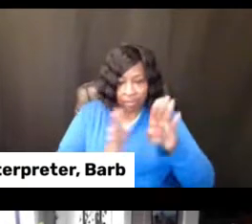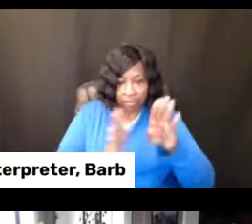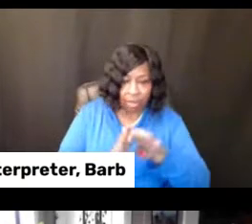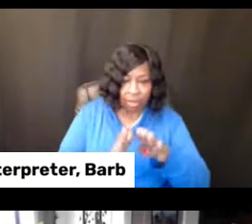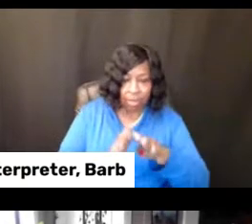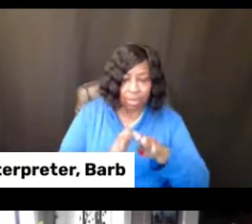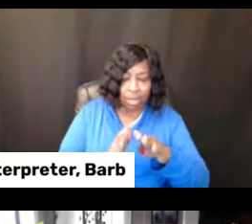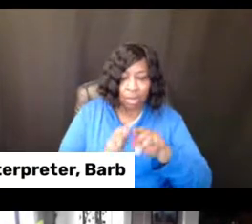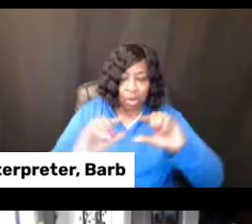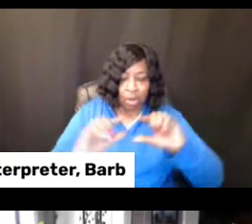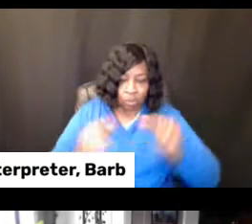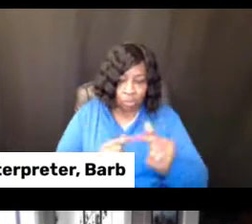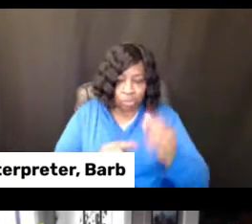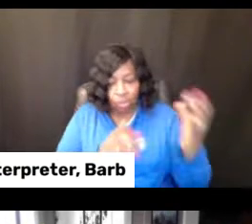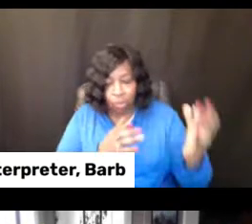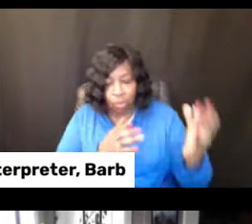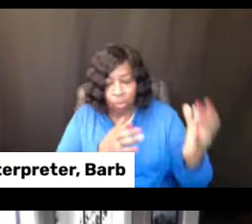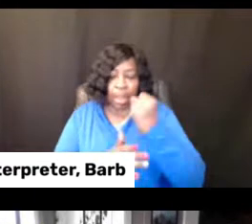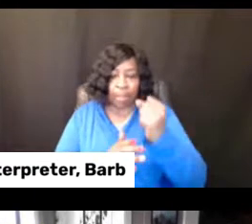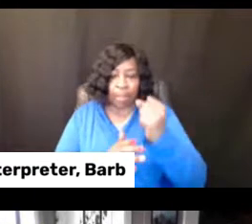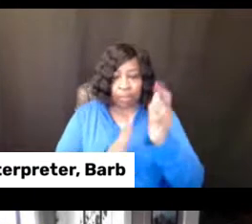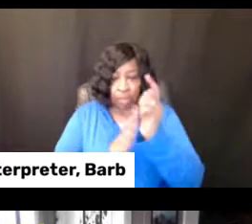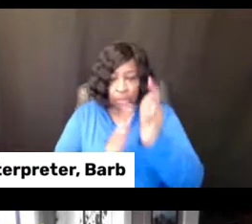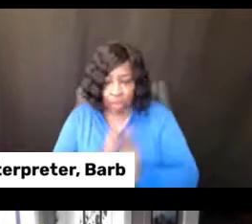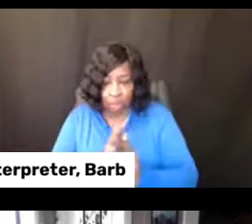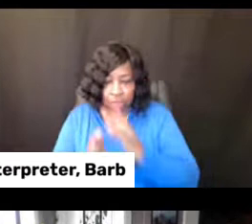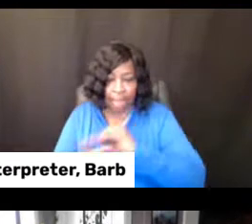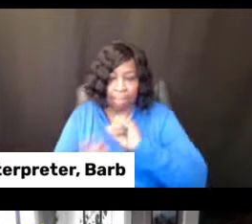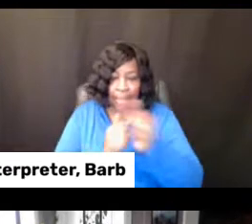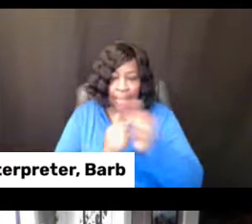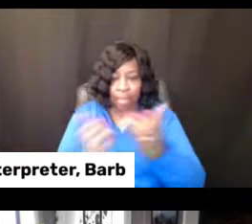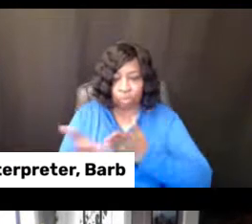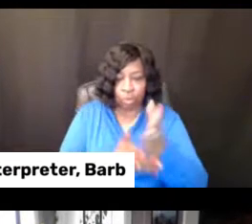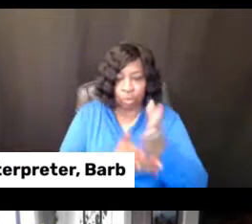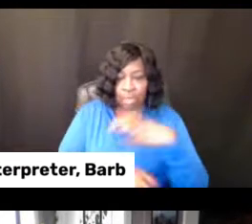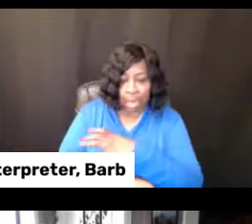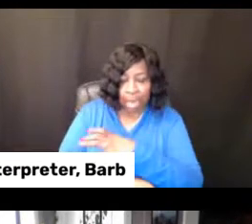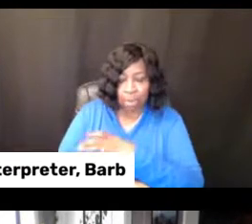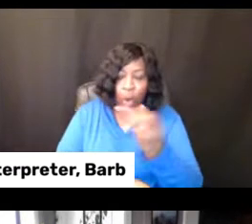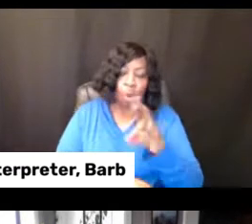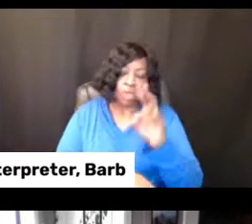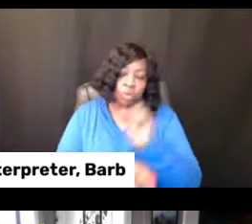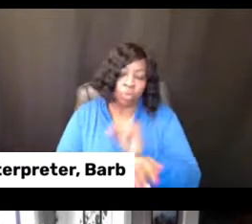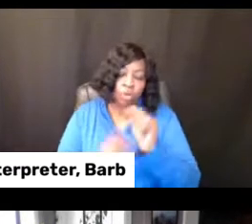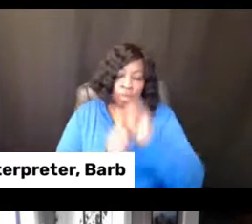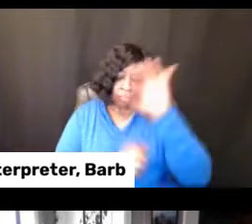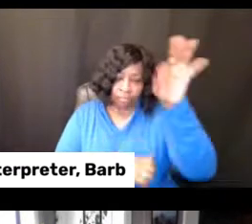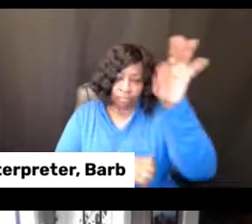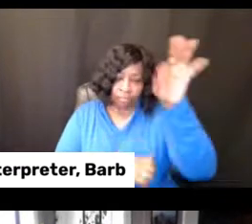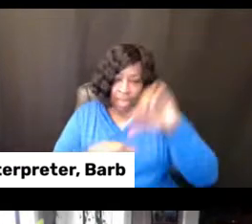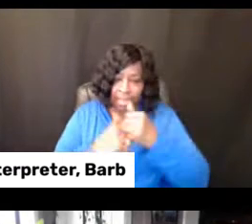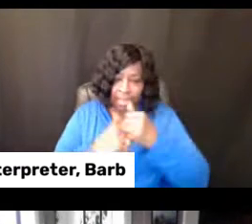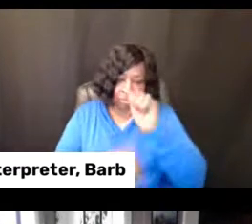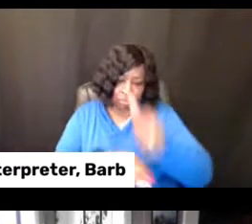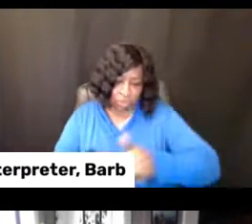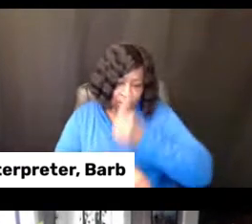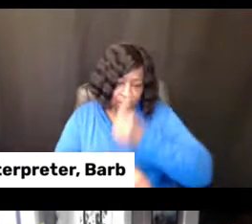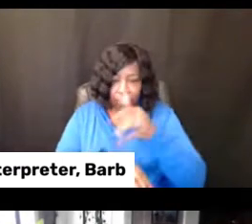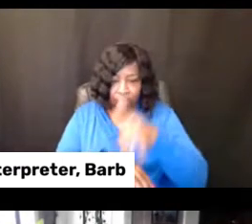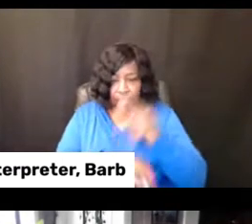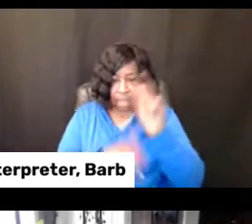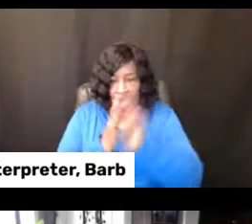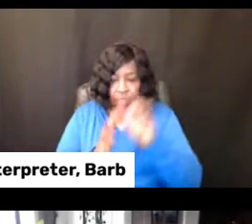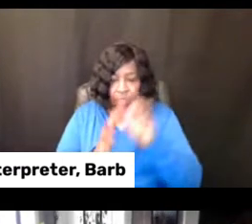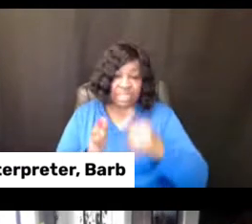that legislation and to pass it through Congress or to work with federal agencies to implement that legislation. That's the last piece